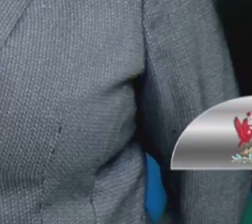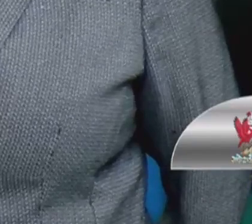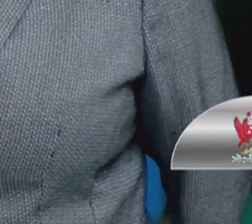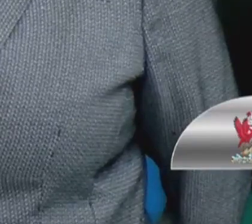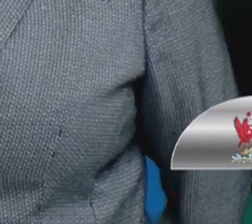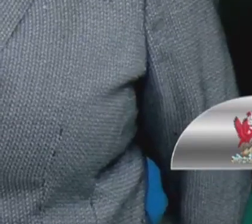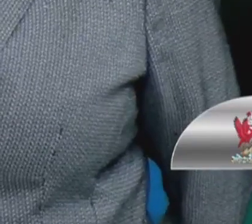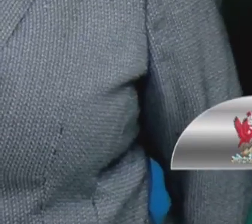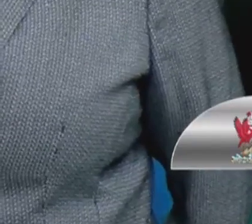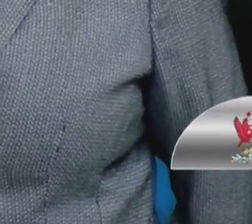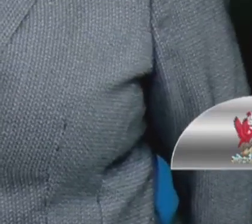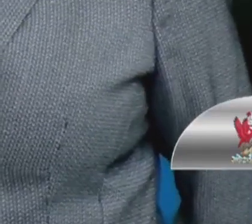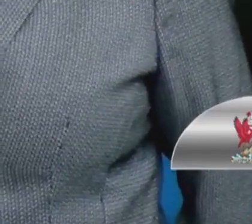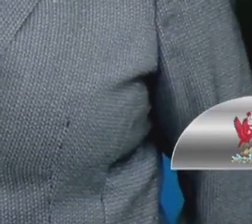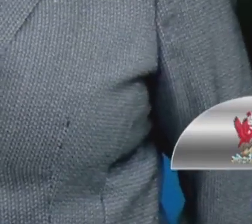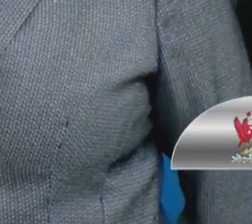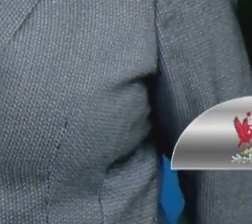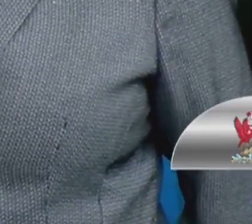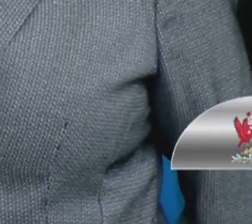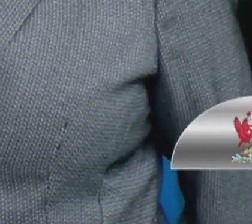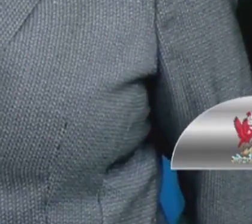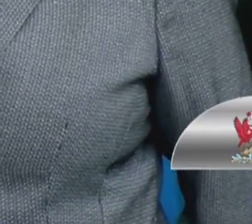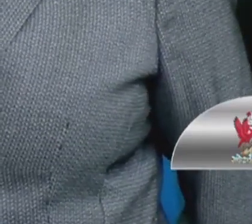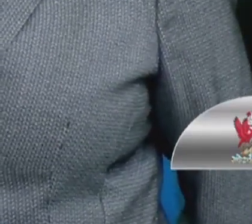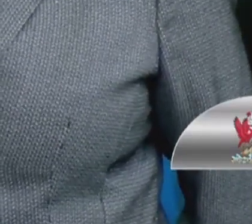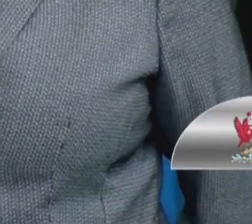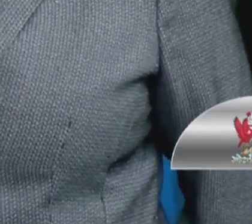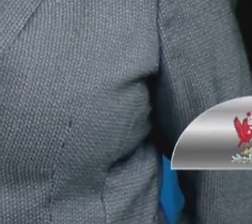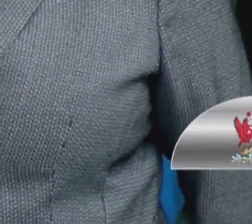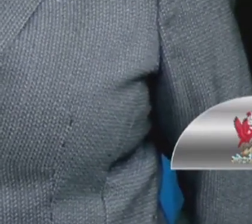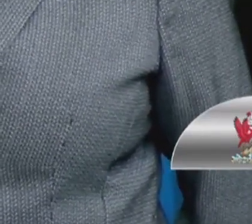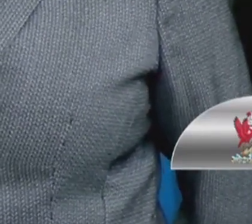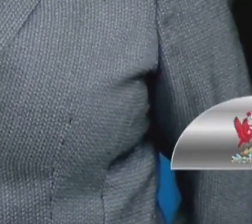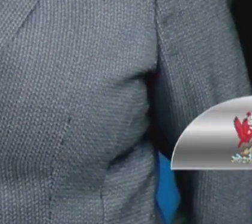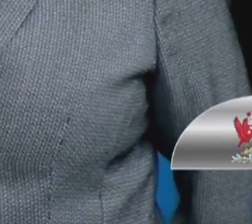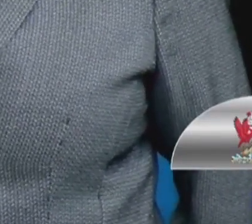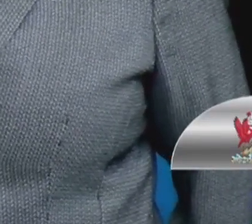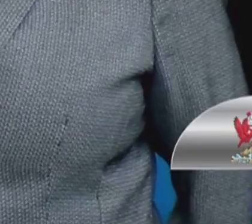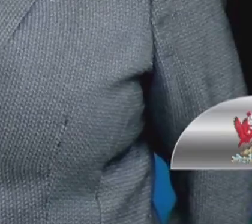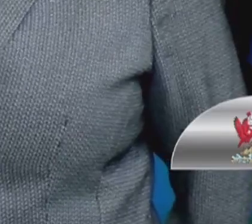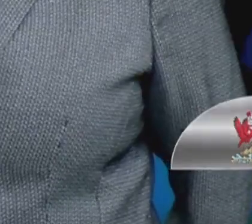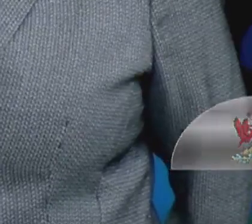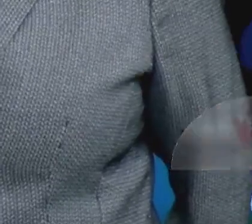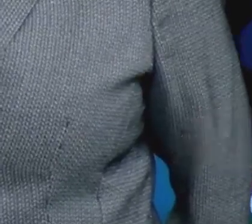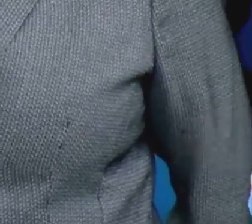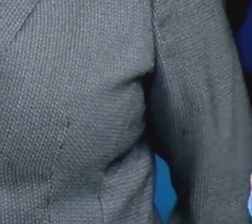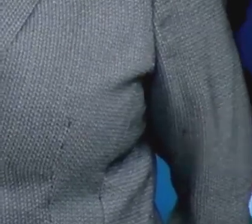look at a guideline document that envisages a physical reopening in some sort.